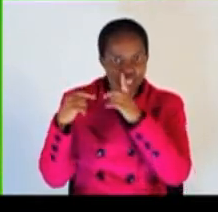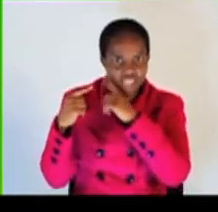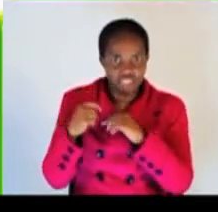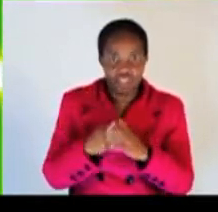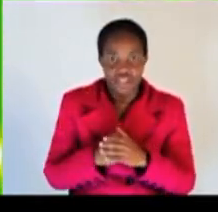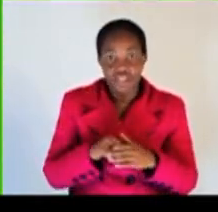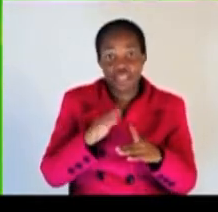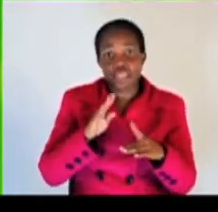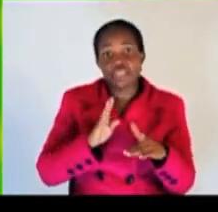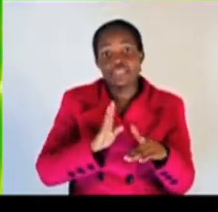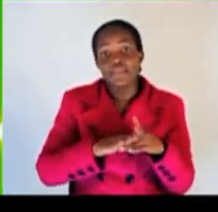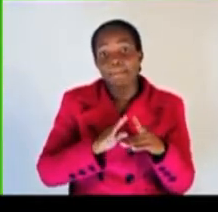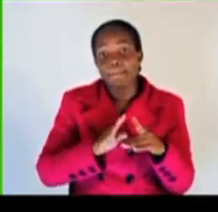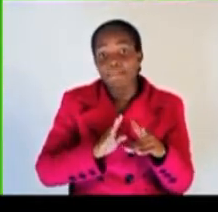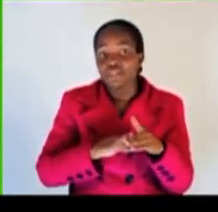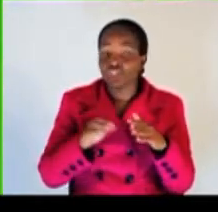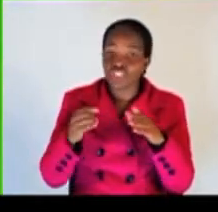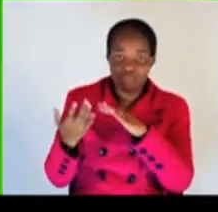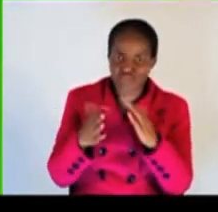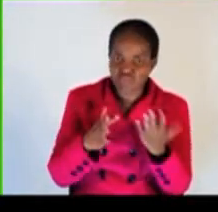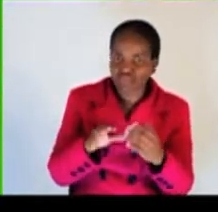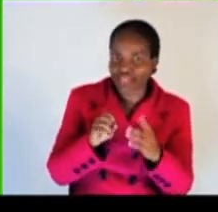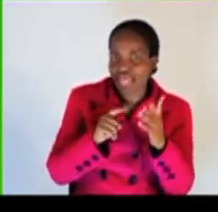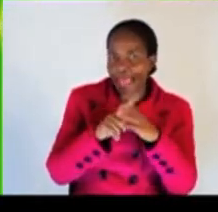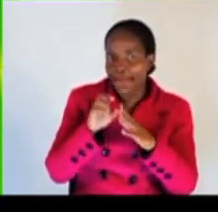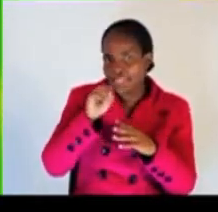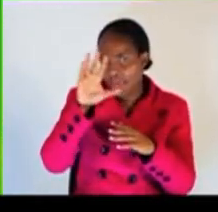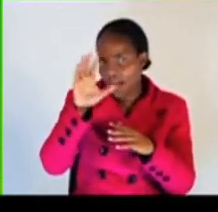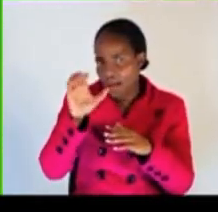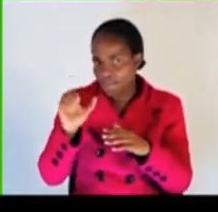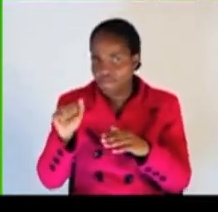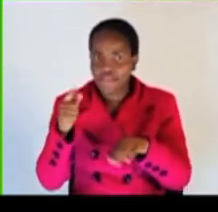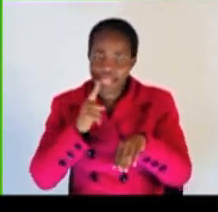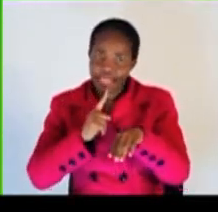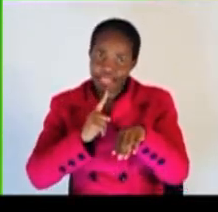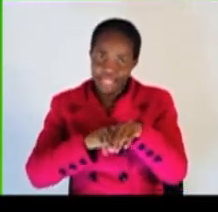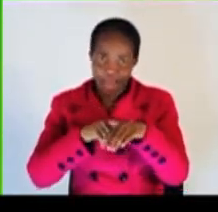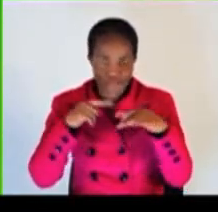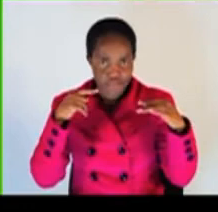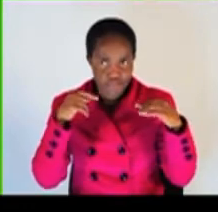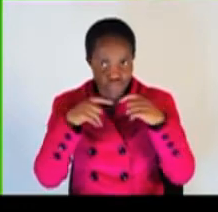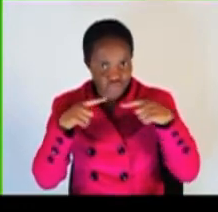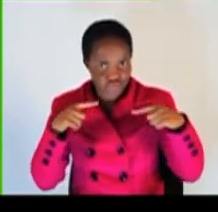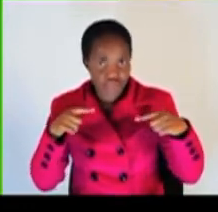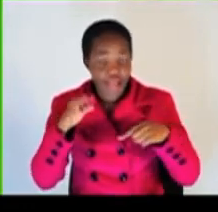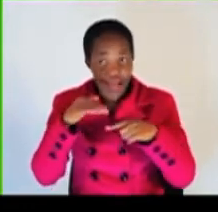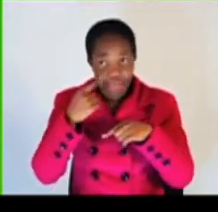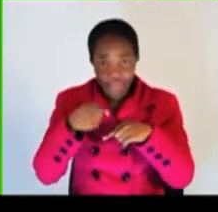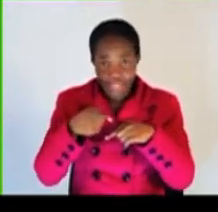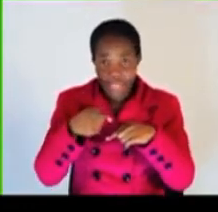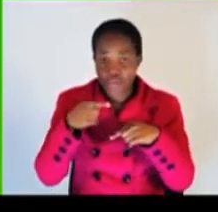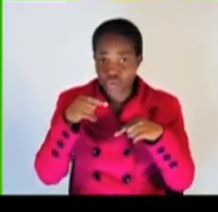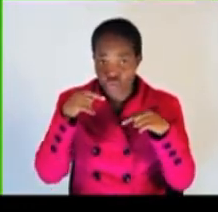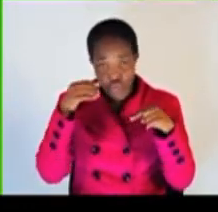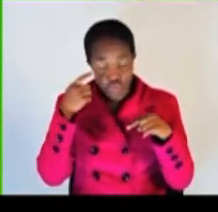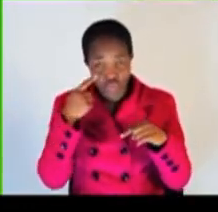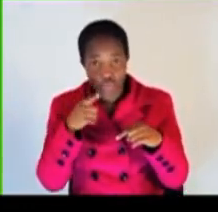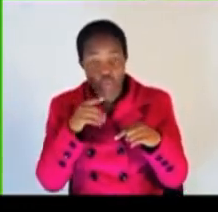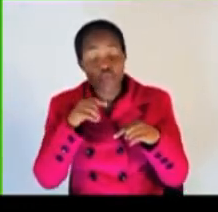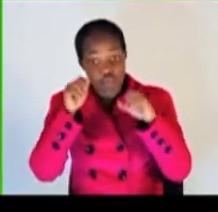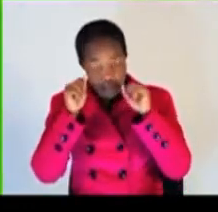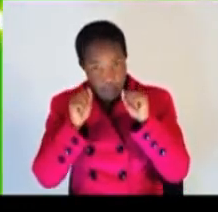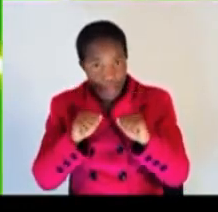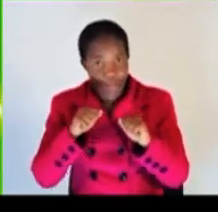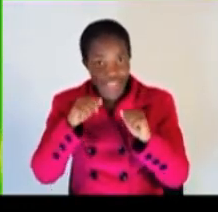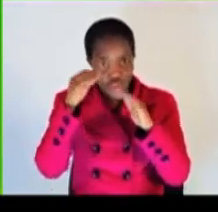the Sharpeville killings in South Africa's apartheid era. After watching this video, we hope that you will be able to list